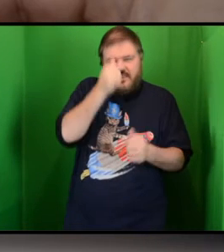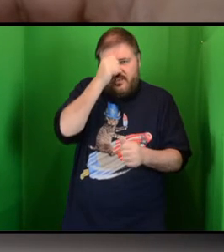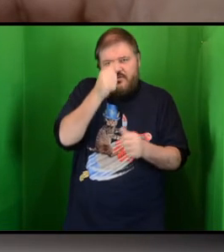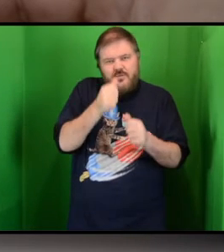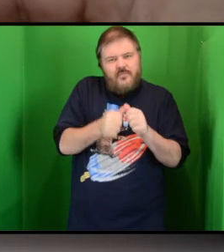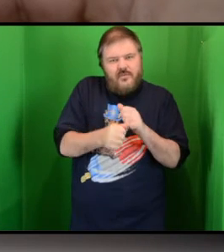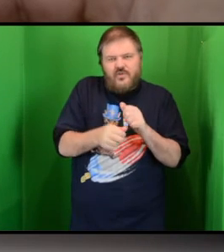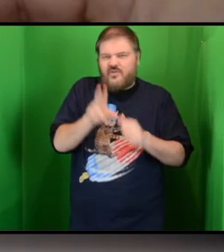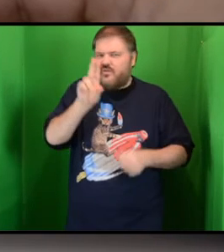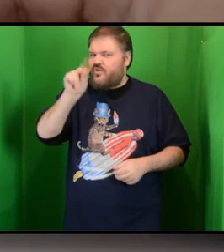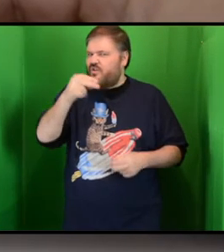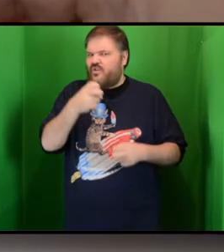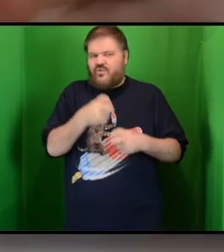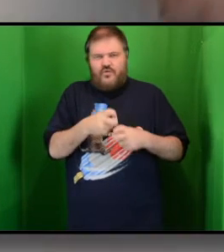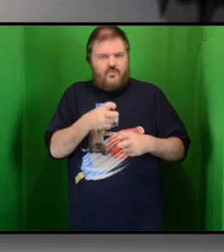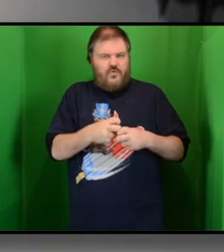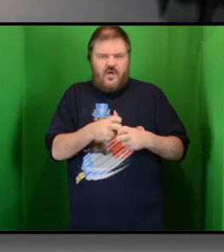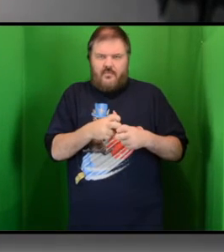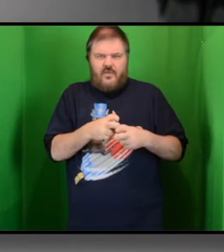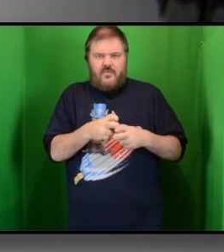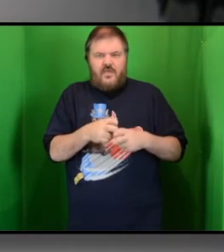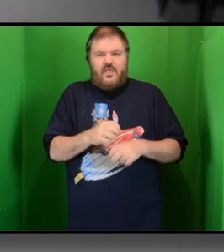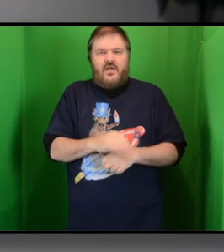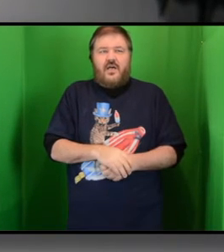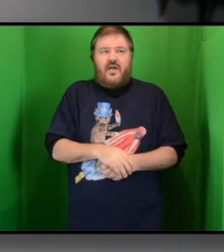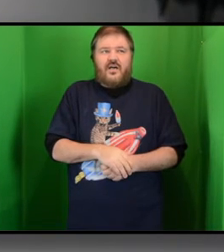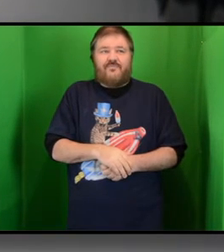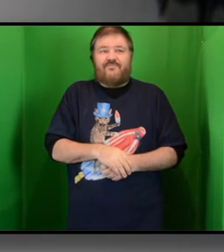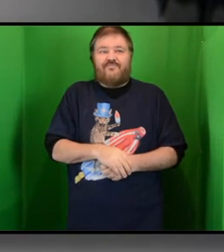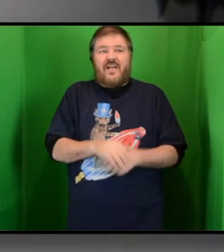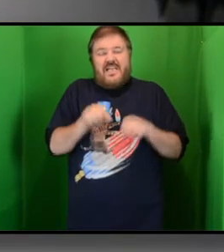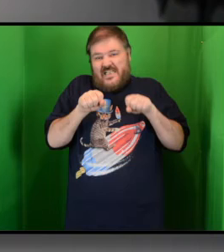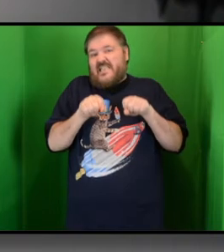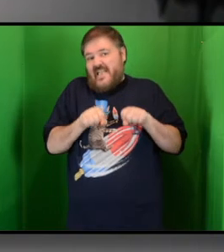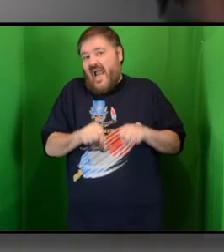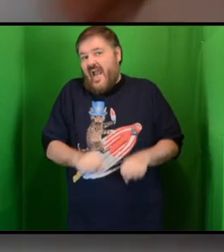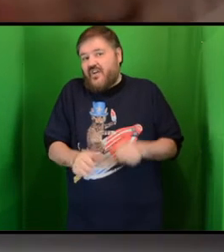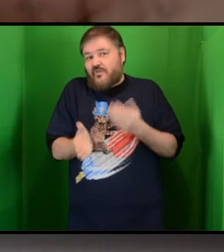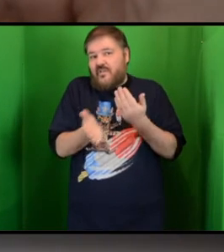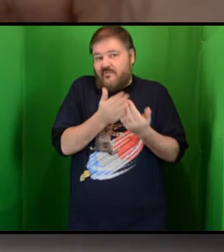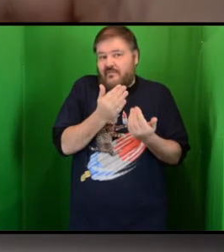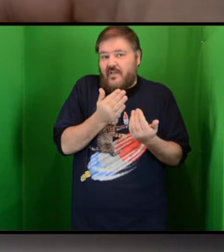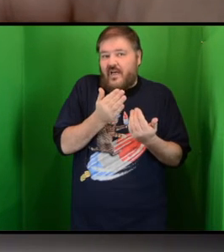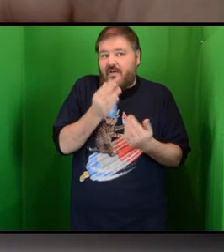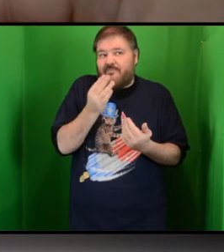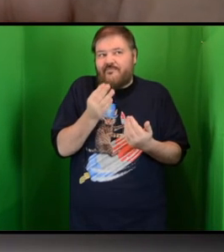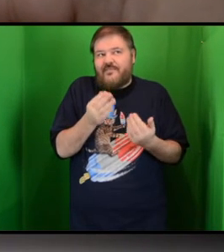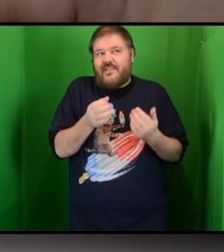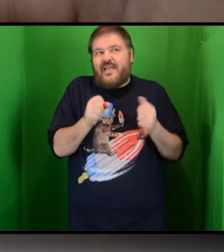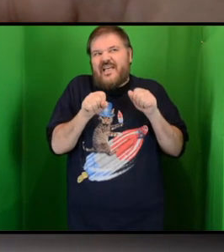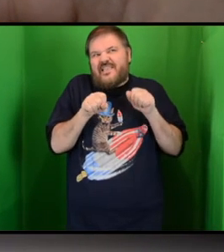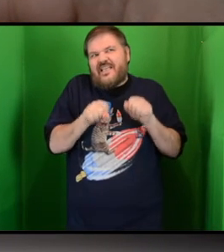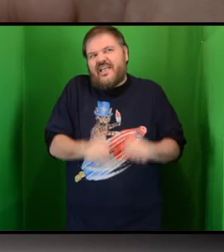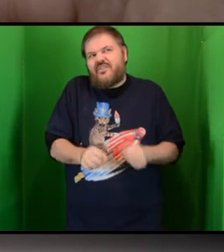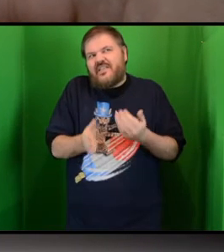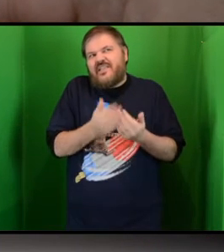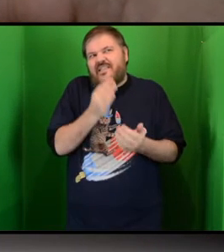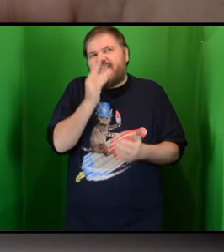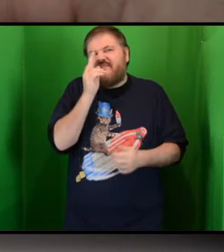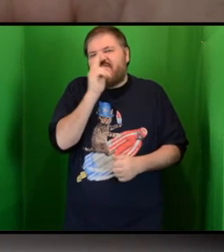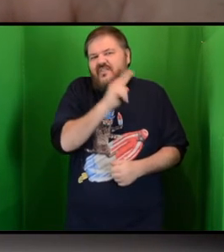fact of all the colors, and I even love the fact of the green on the blades themselves. I love that. Love